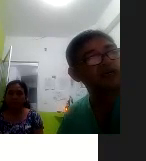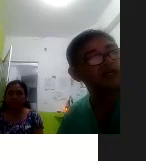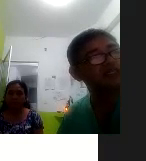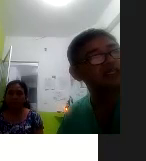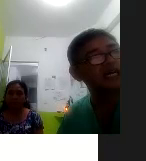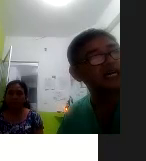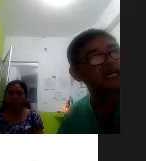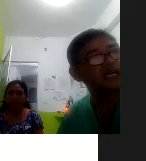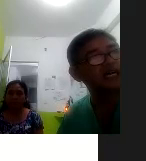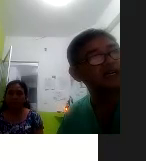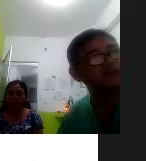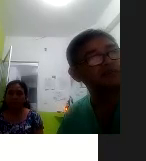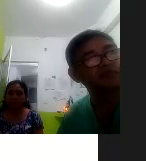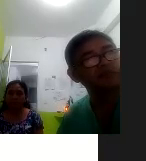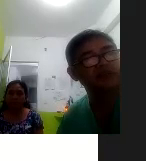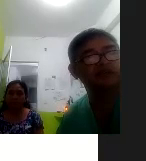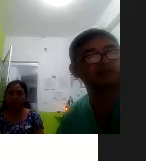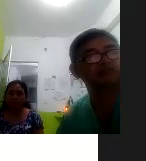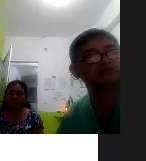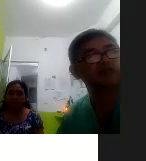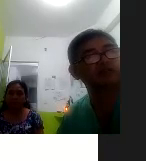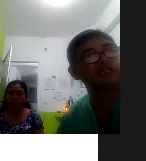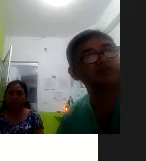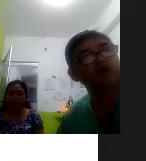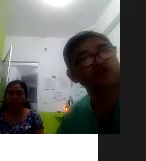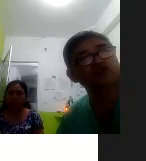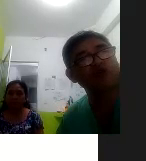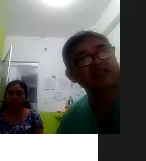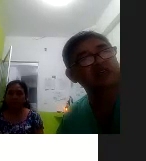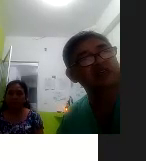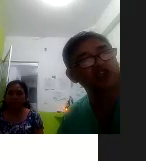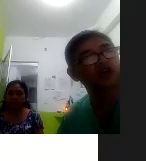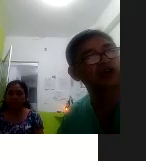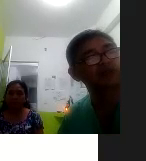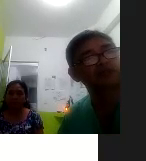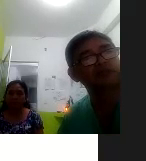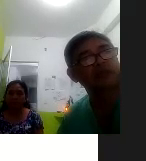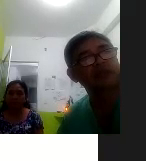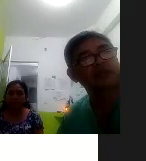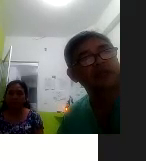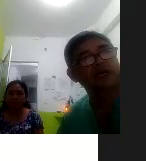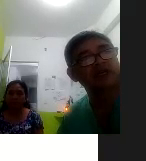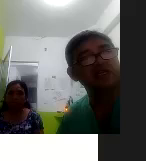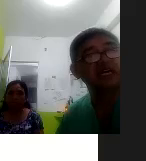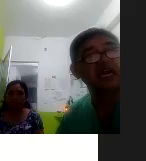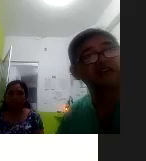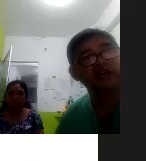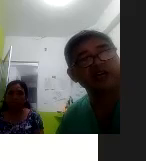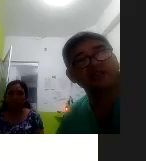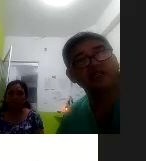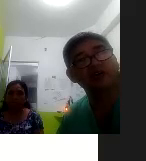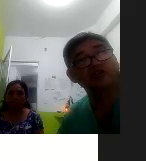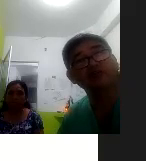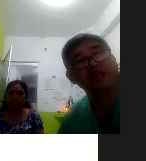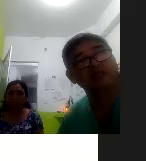Susto, it's the, the post-traumatic shock. It's a kind of